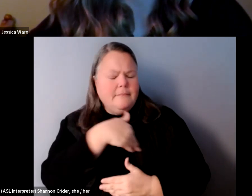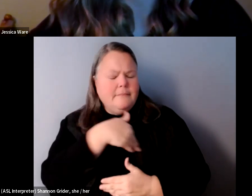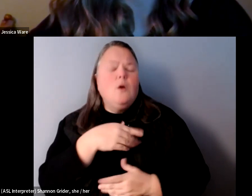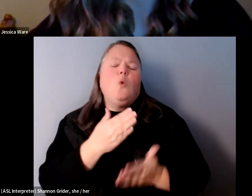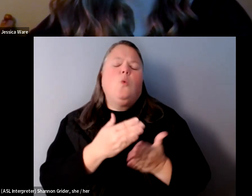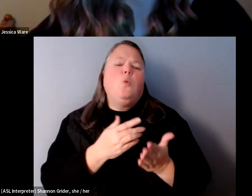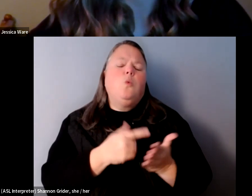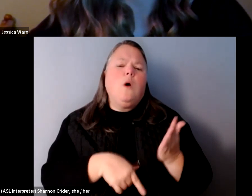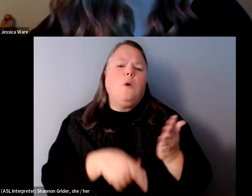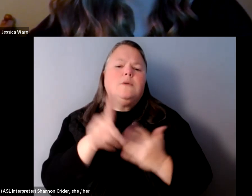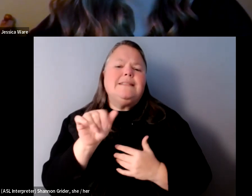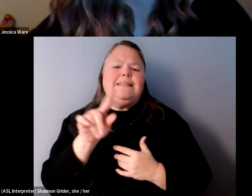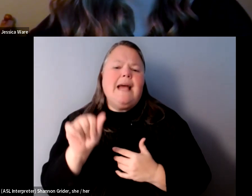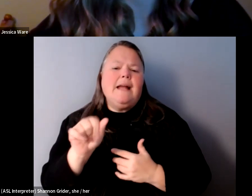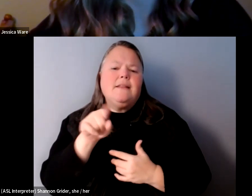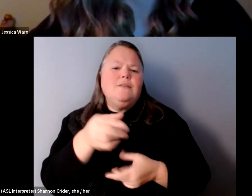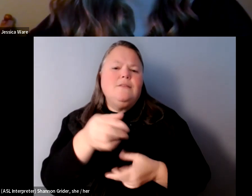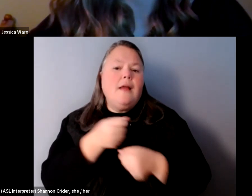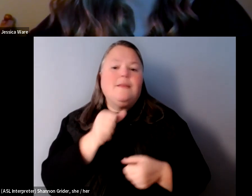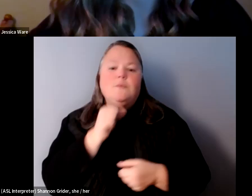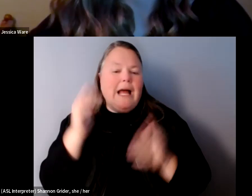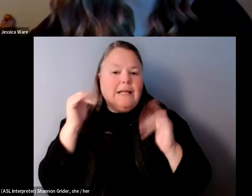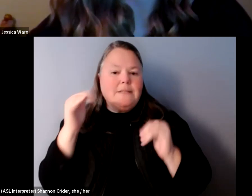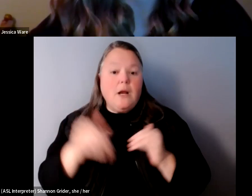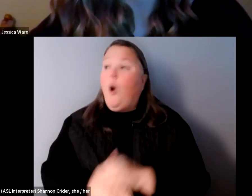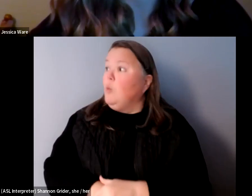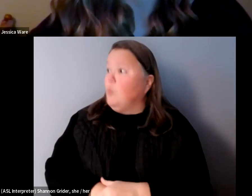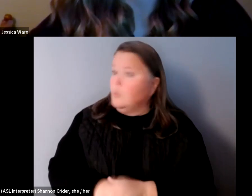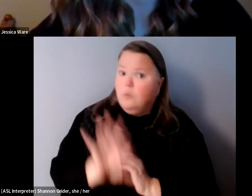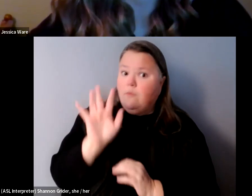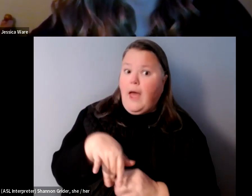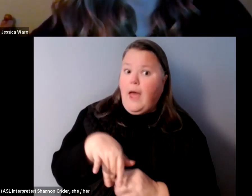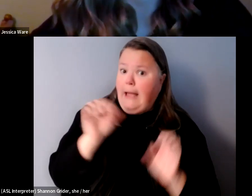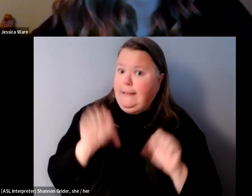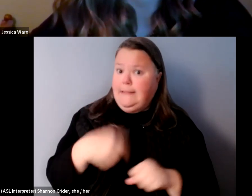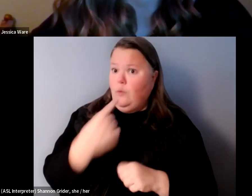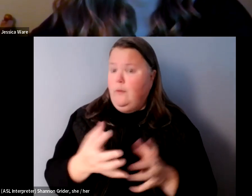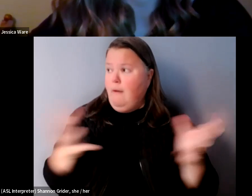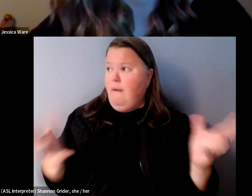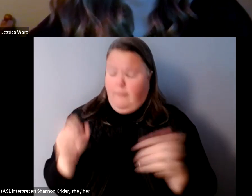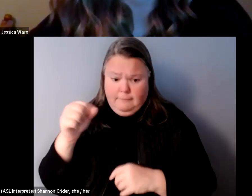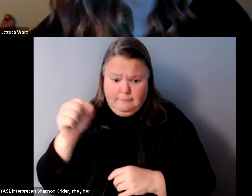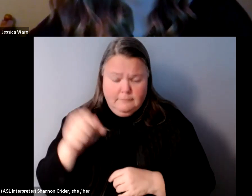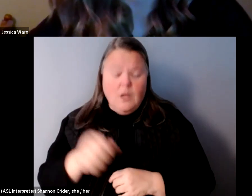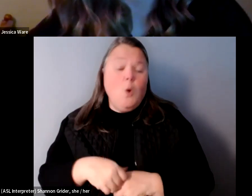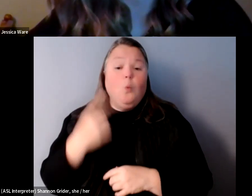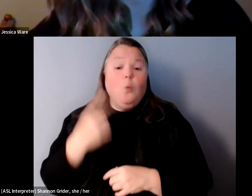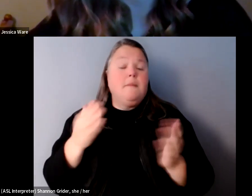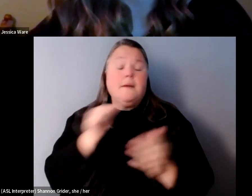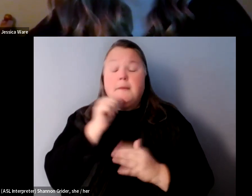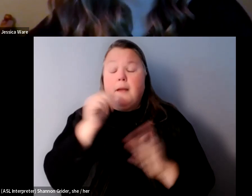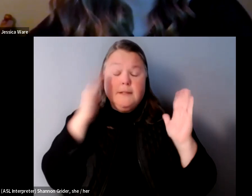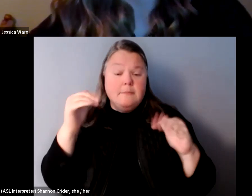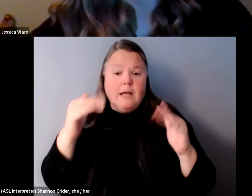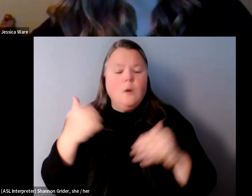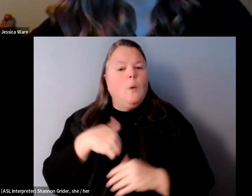received that was not expected? Yes, I can. One of the things that was not expected is we